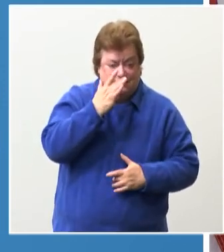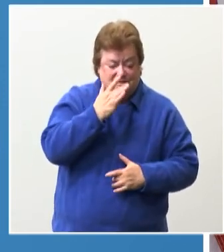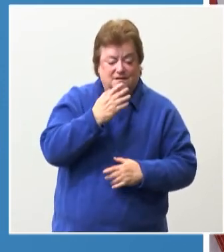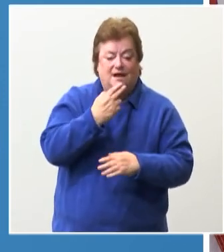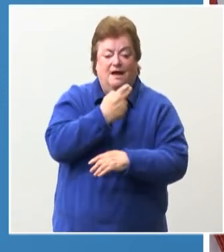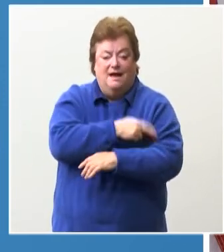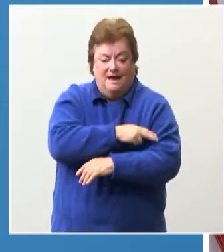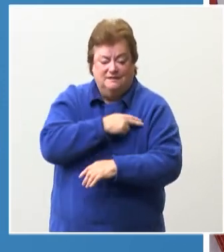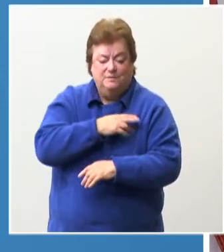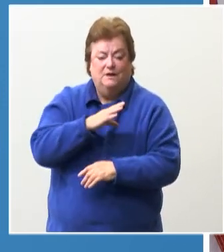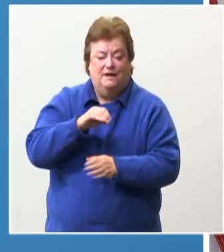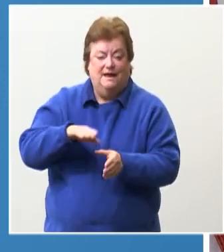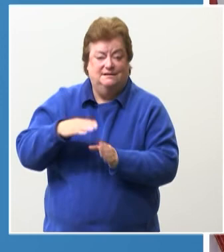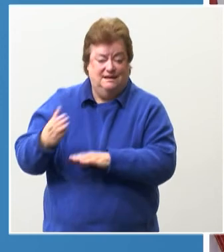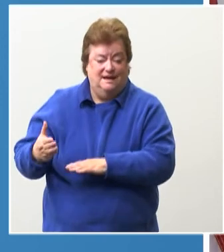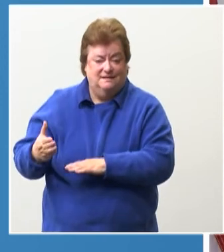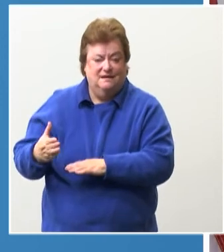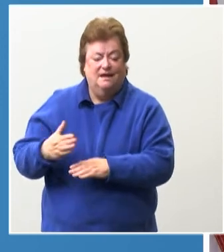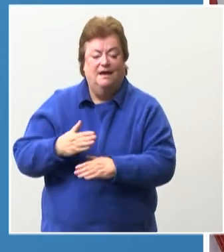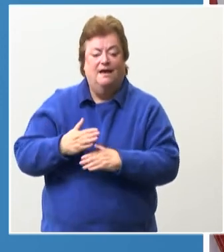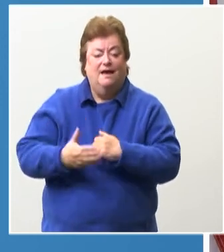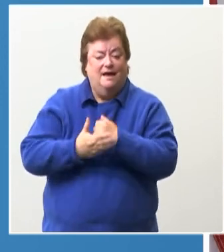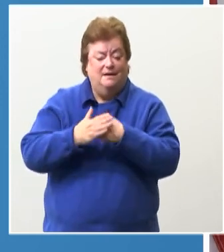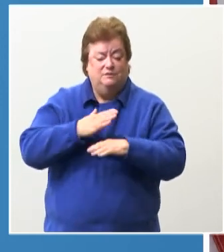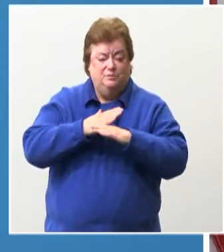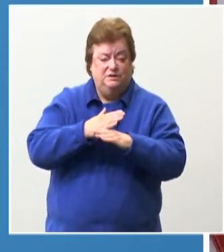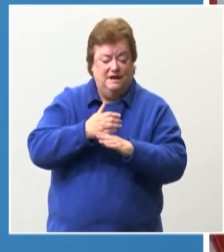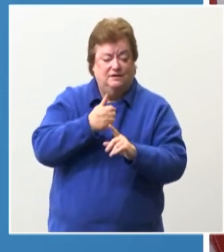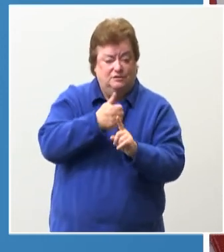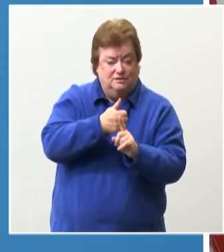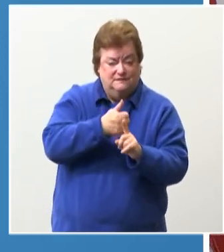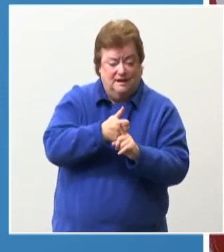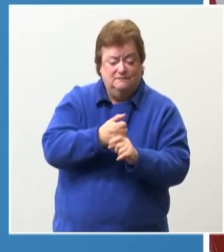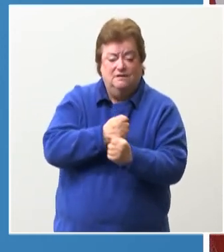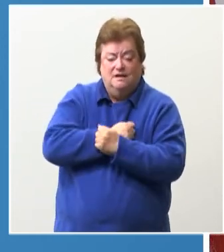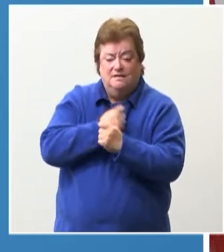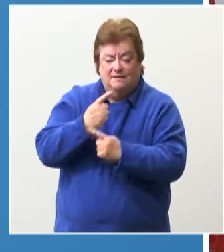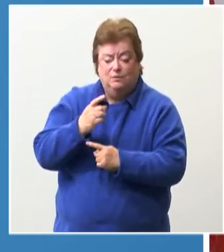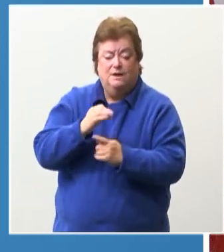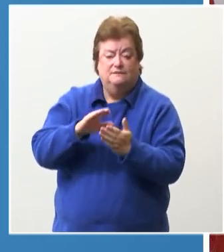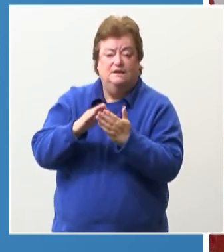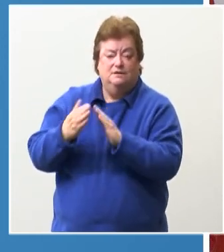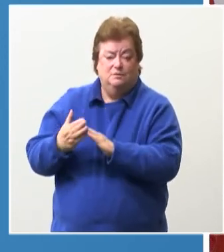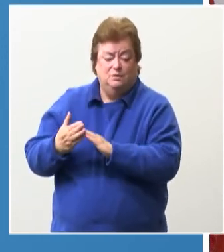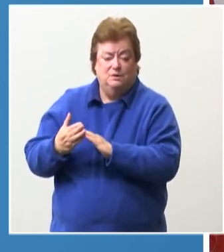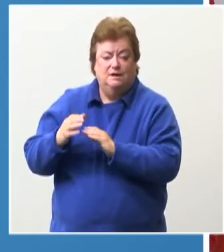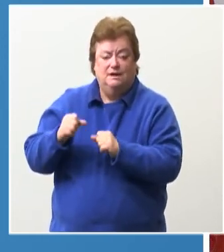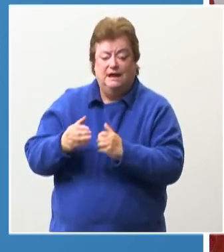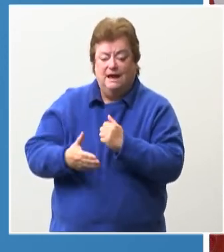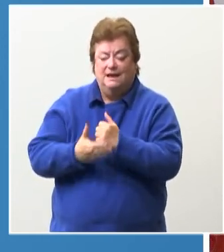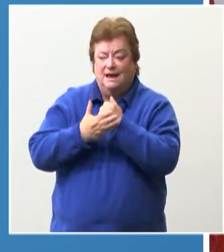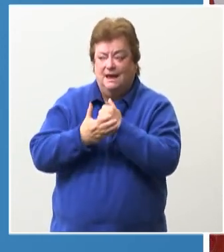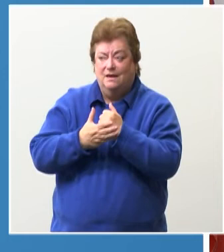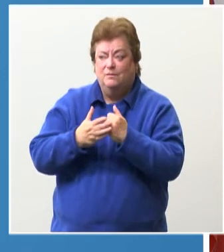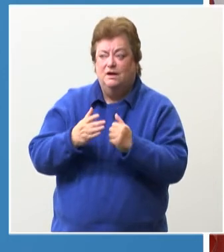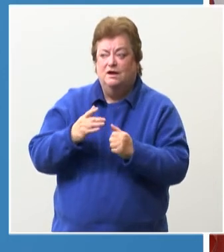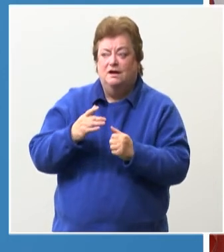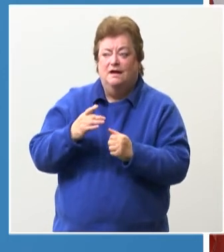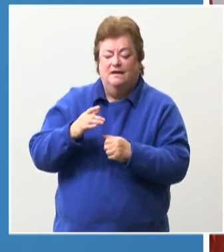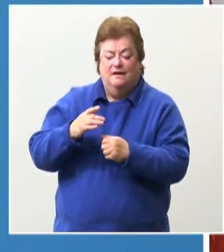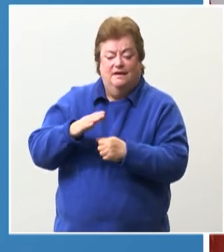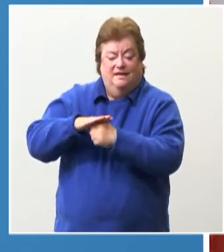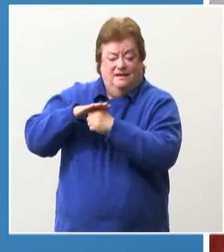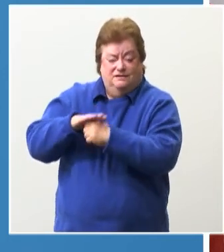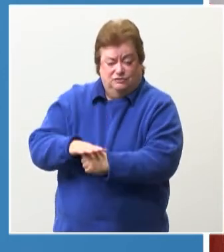and death. It helps protect you, your loved ones, and our community. It can help ease the strain on our